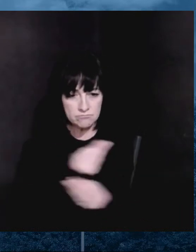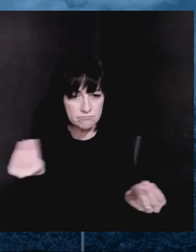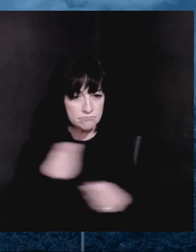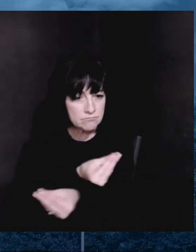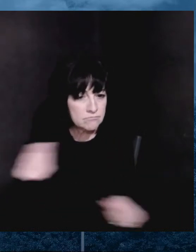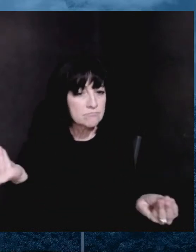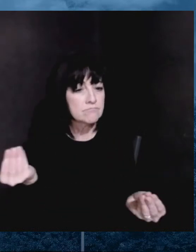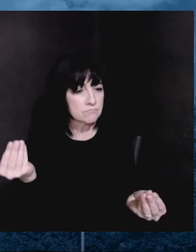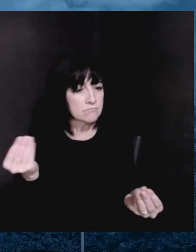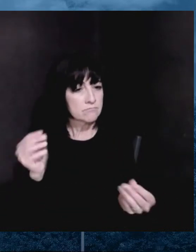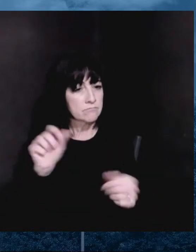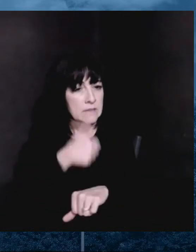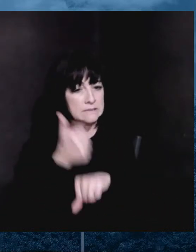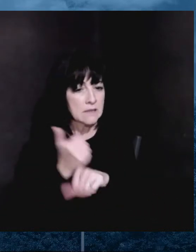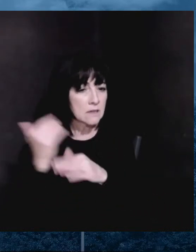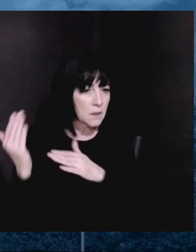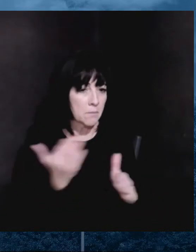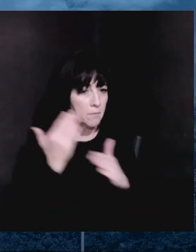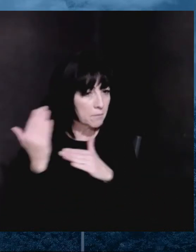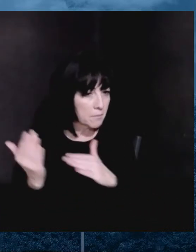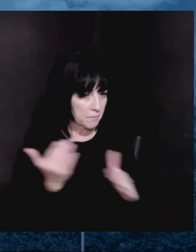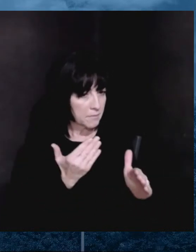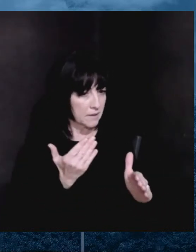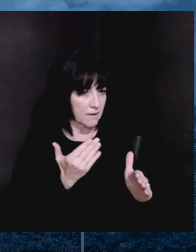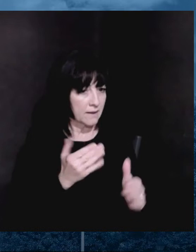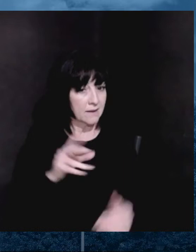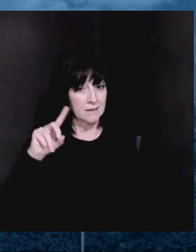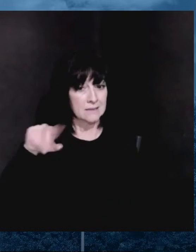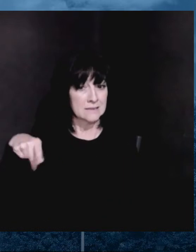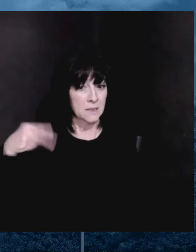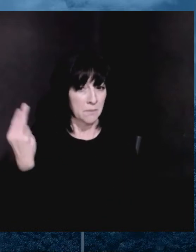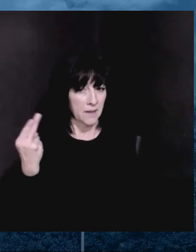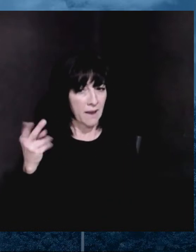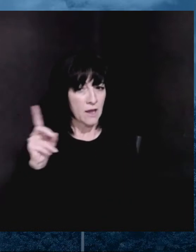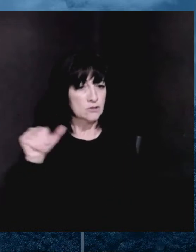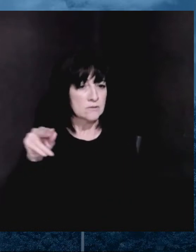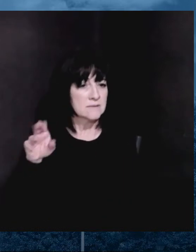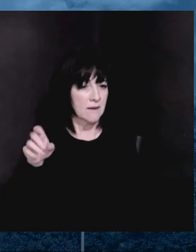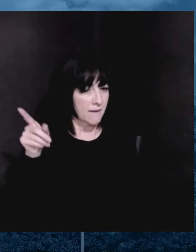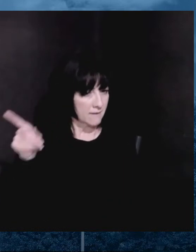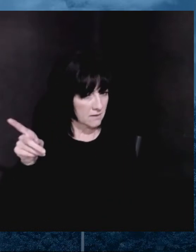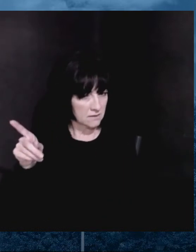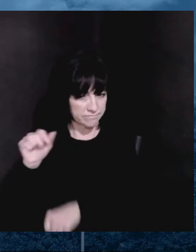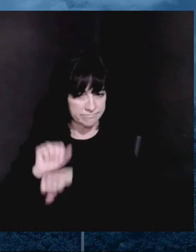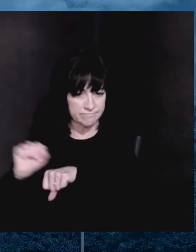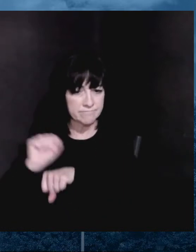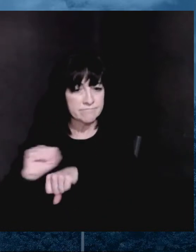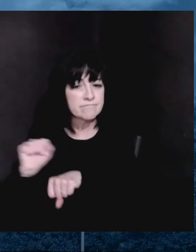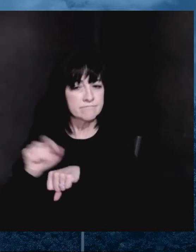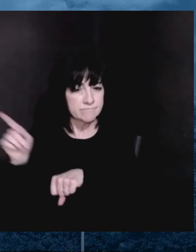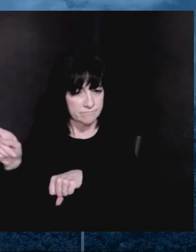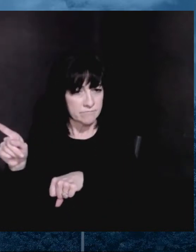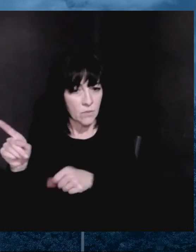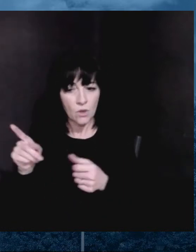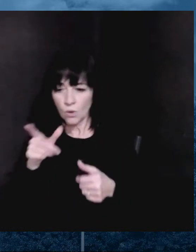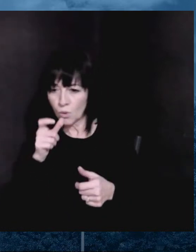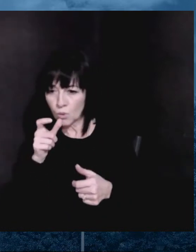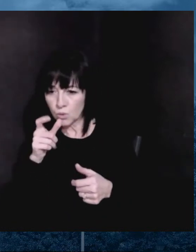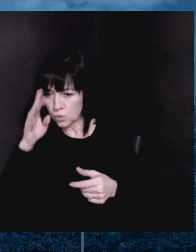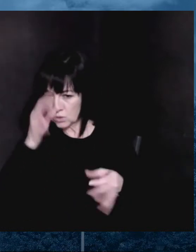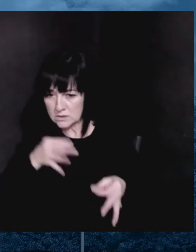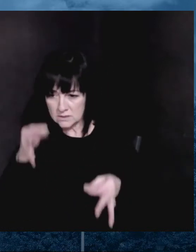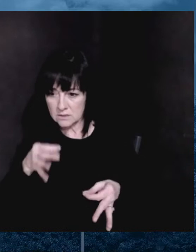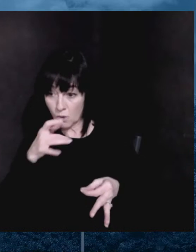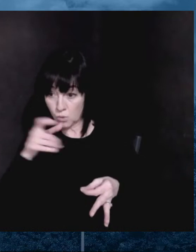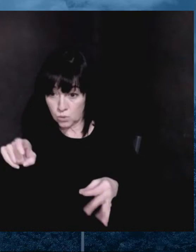up. Again, Diane Hainsworth's team over at DPH is doing a good job behind the scenes, breaking down who needs it and getting that